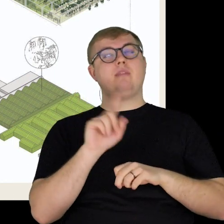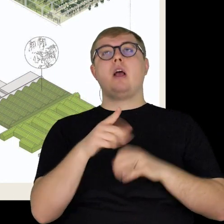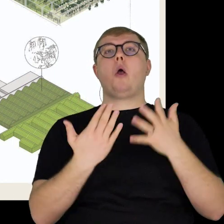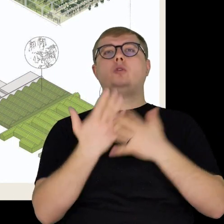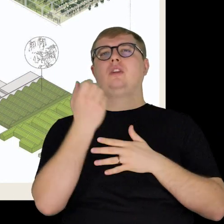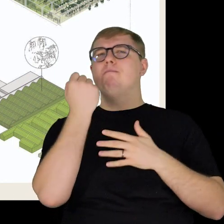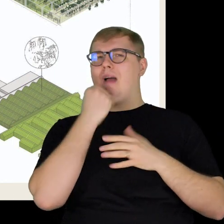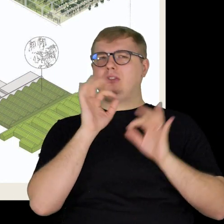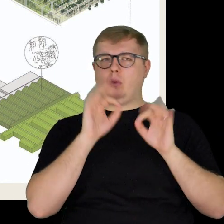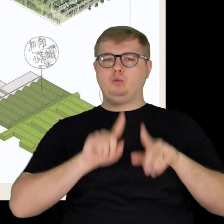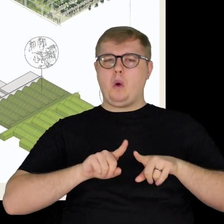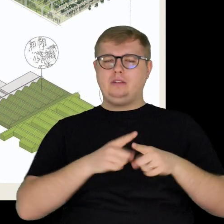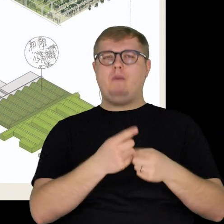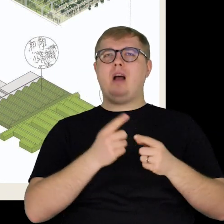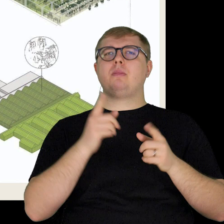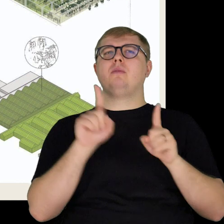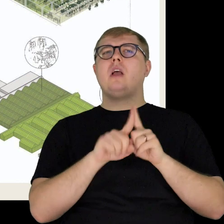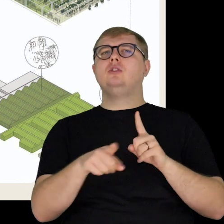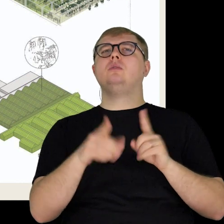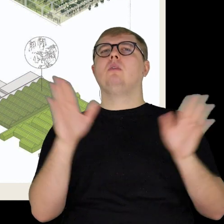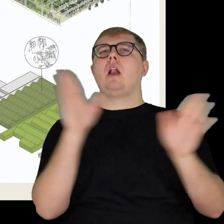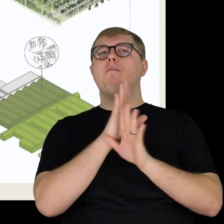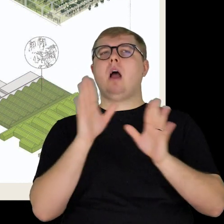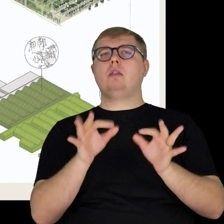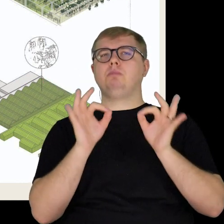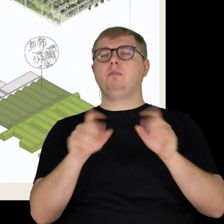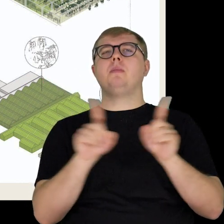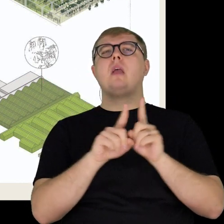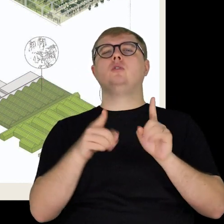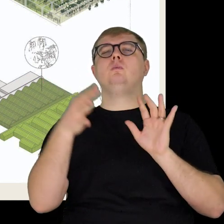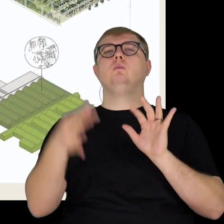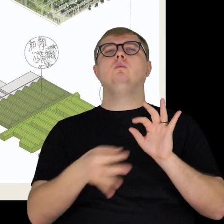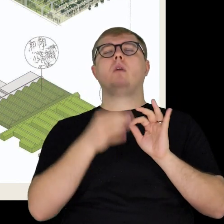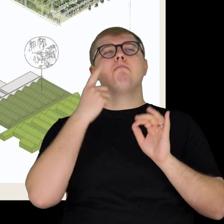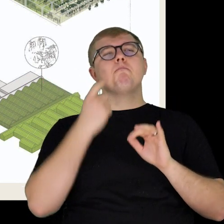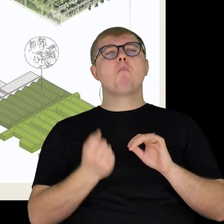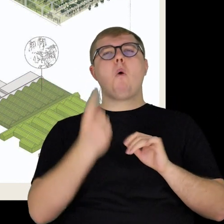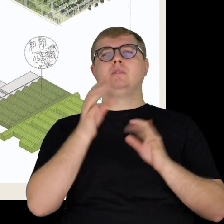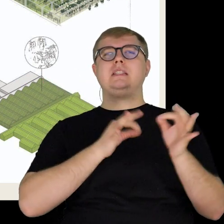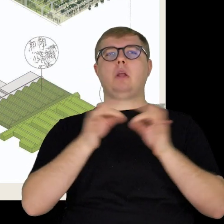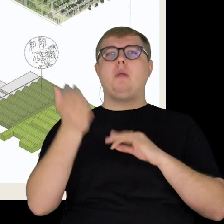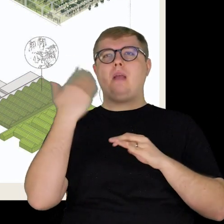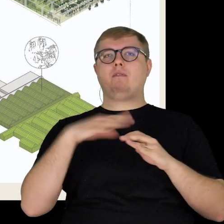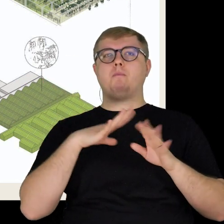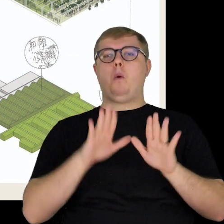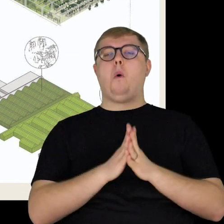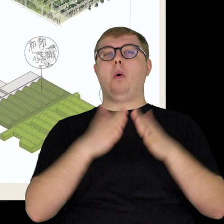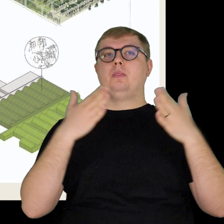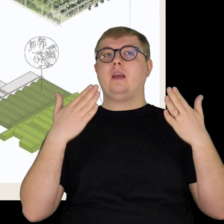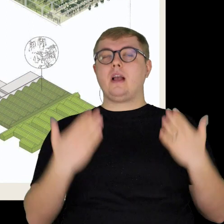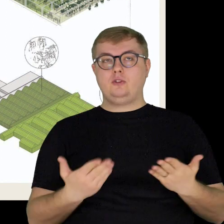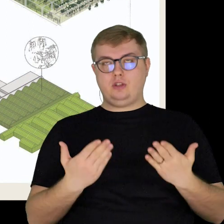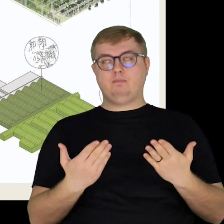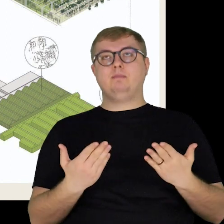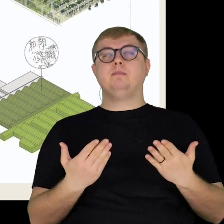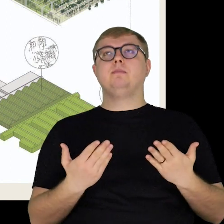very, it relates to these historic ideas about discovery of Americas, and it relates to this